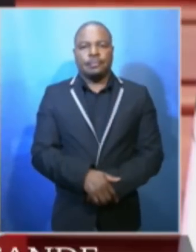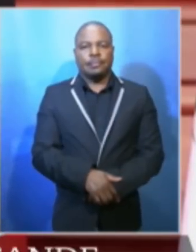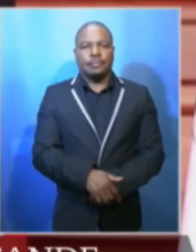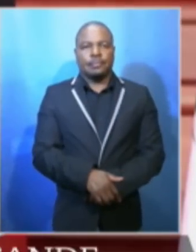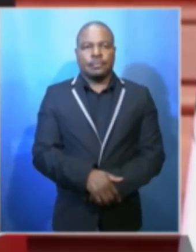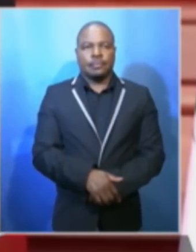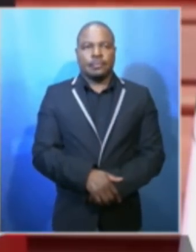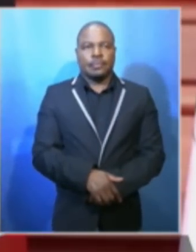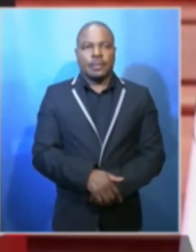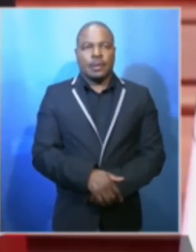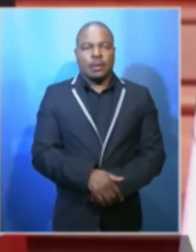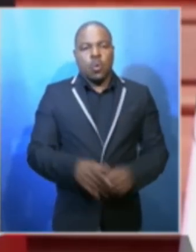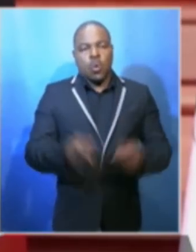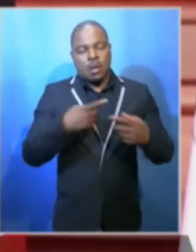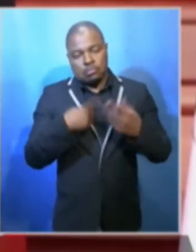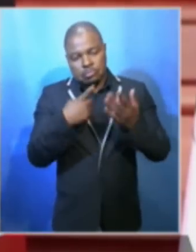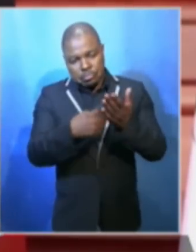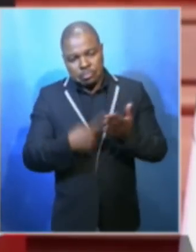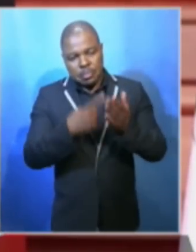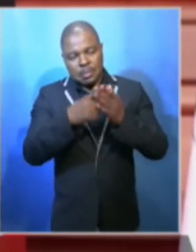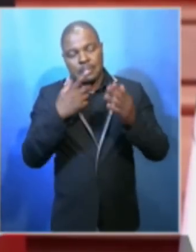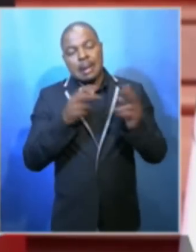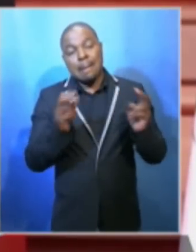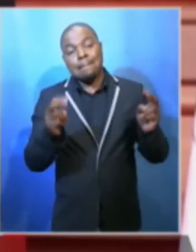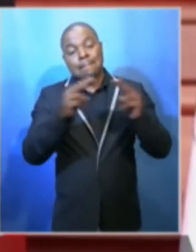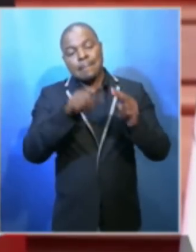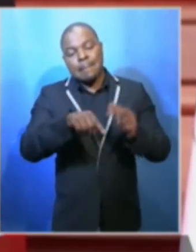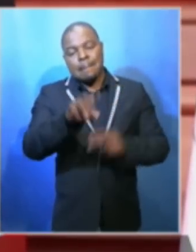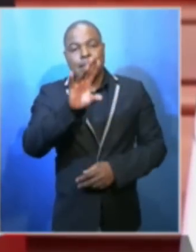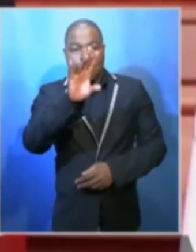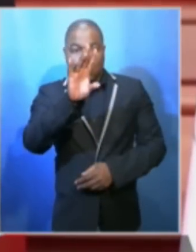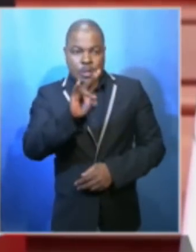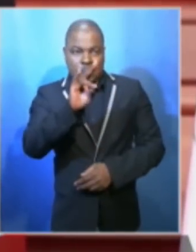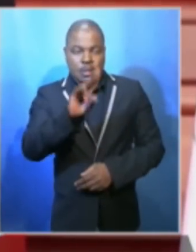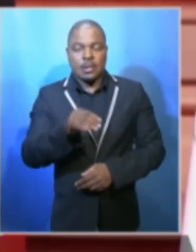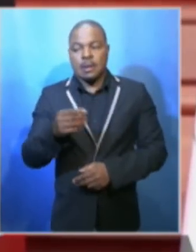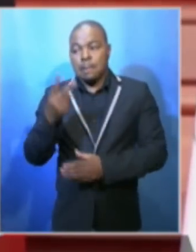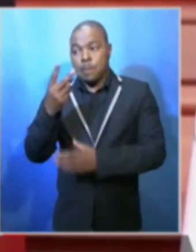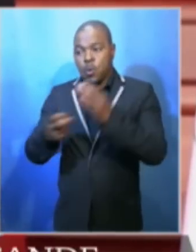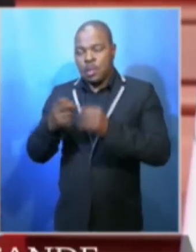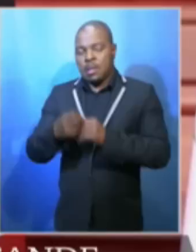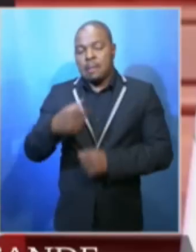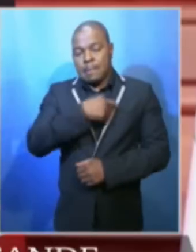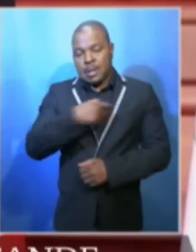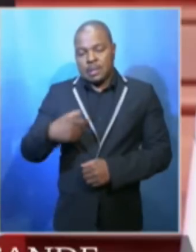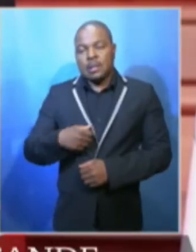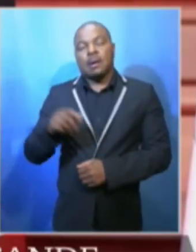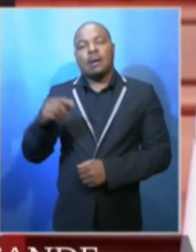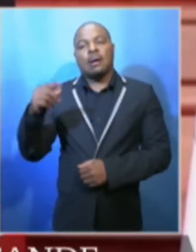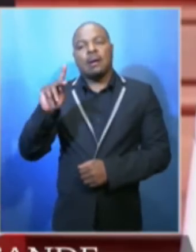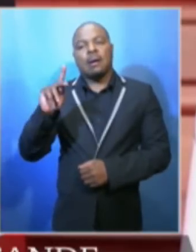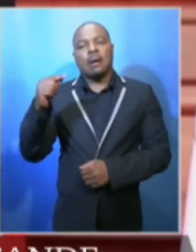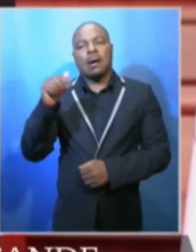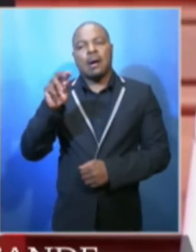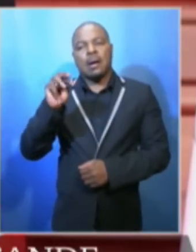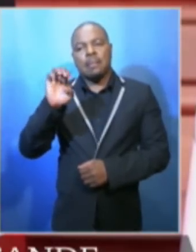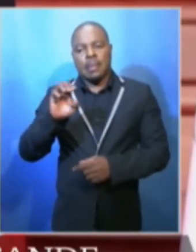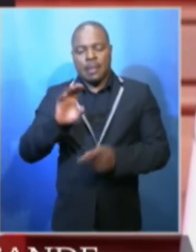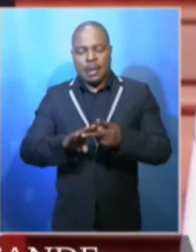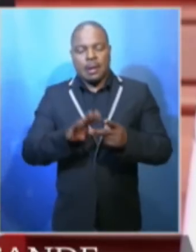summit meeting for Wednesday, both with President Paul Kagame and President Felix